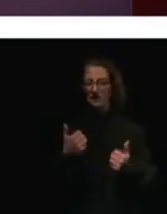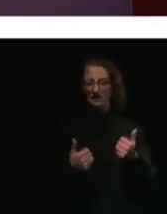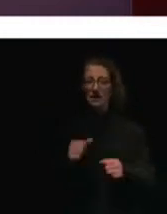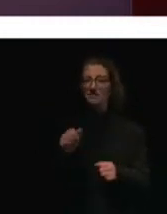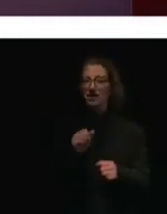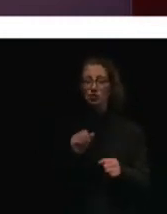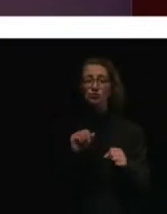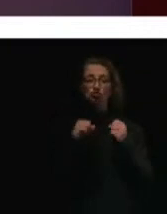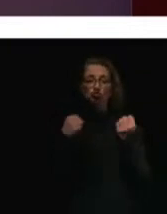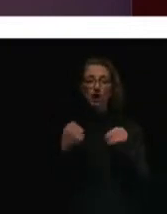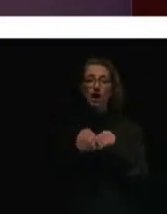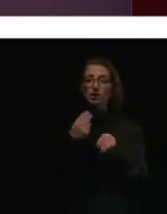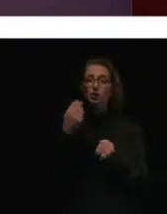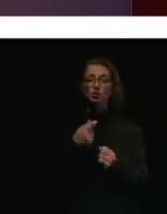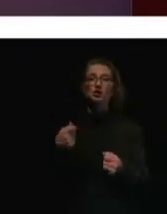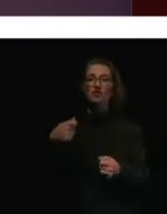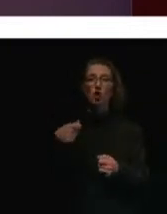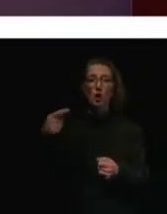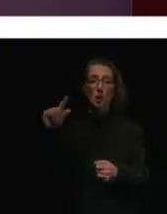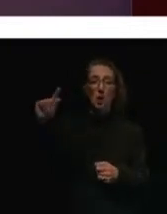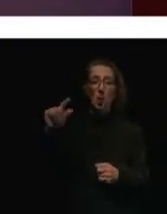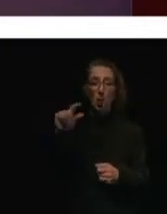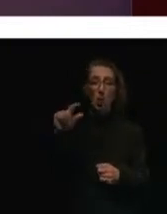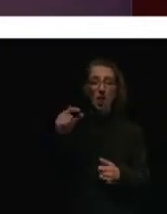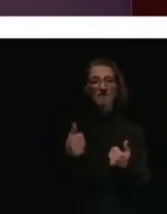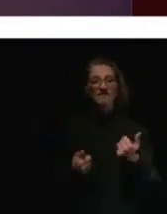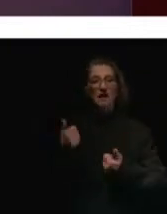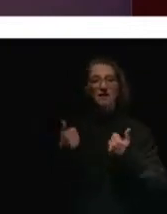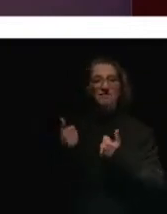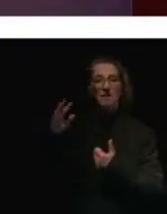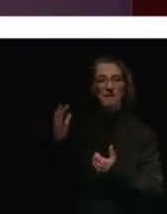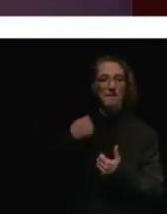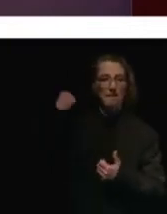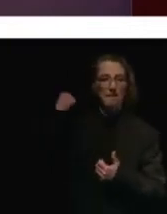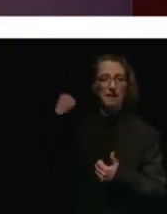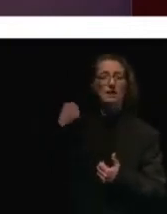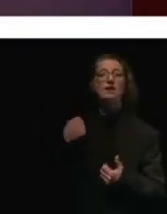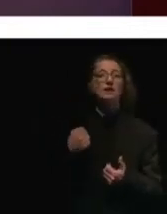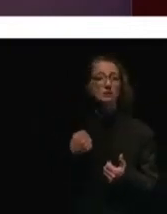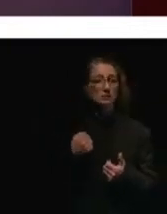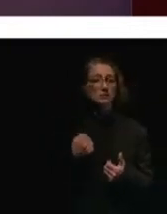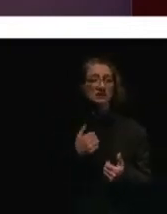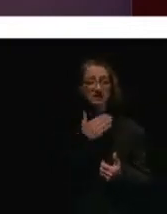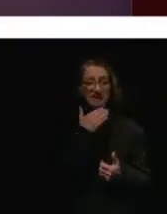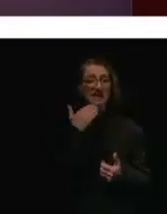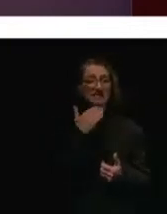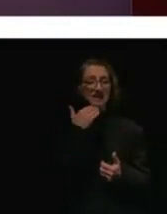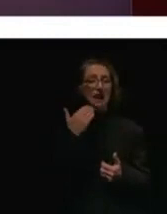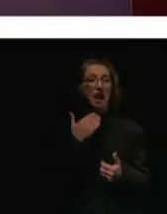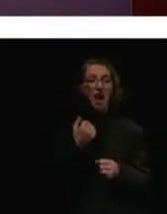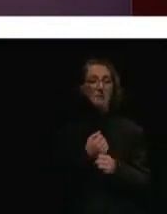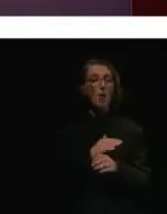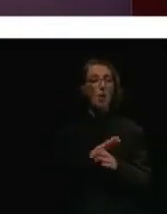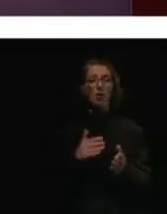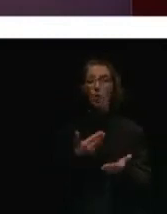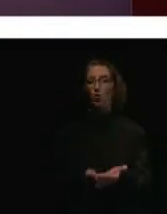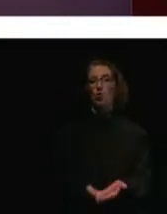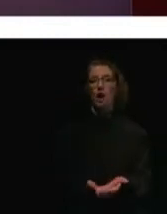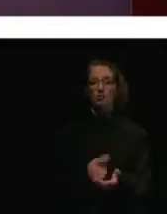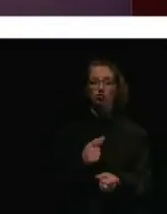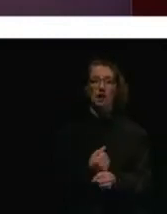that is precarious due to the competition and the restricted funds available and the huge amount of unpaid